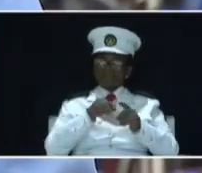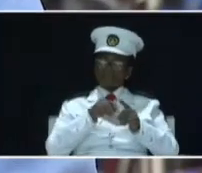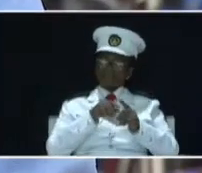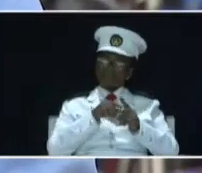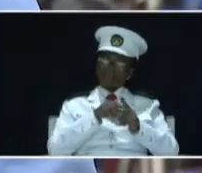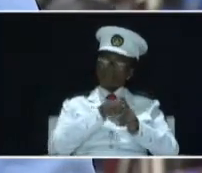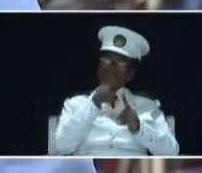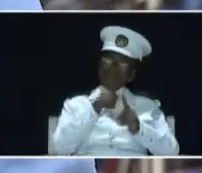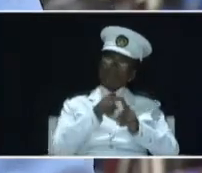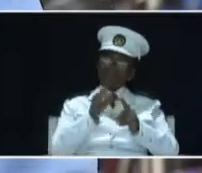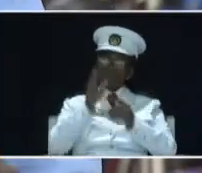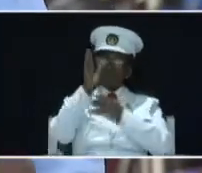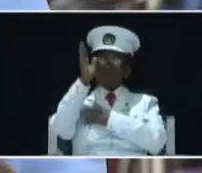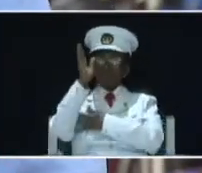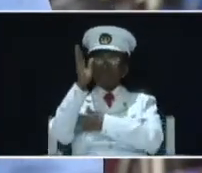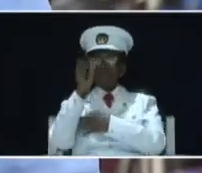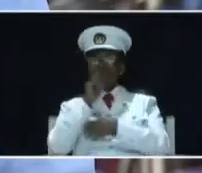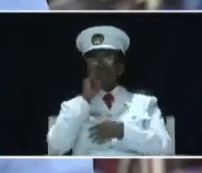When God is speaking,